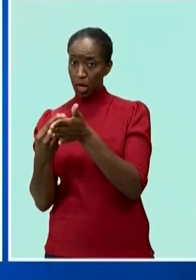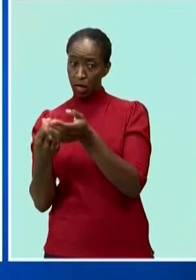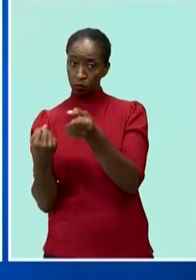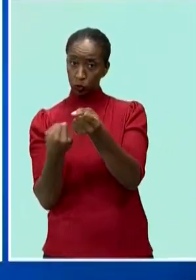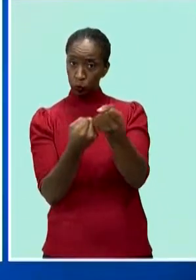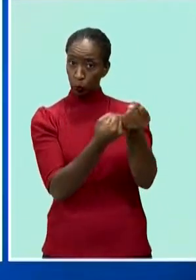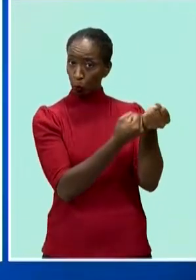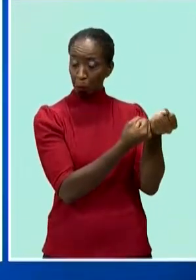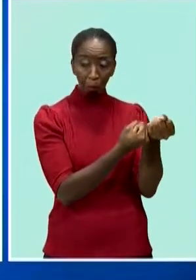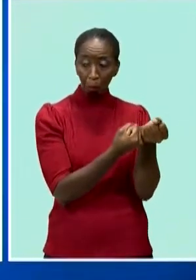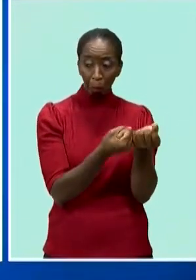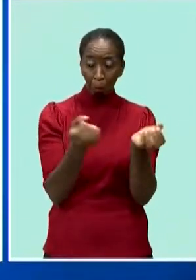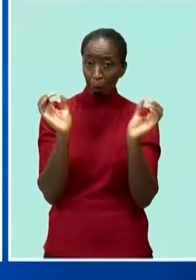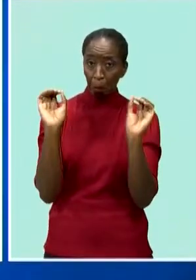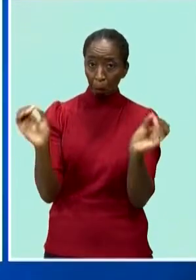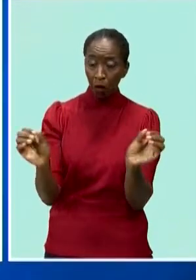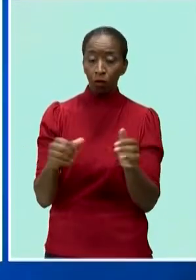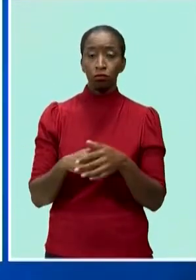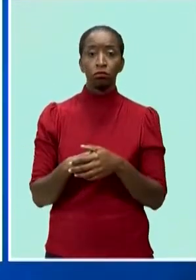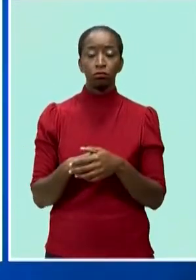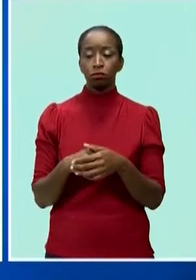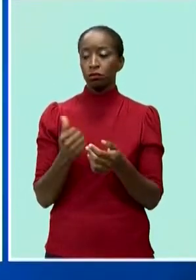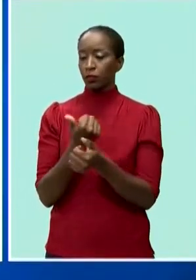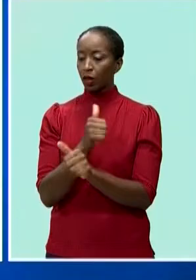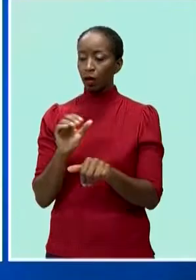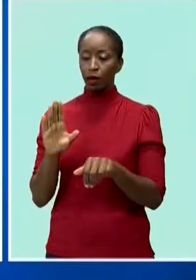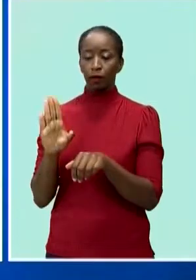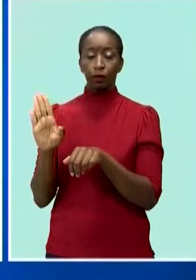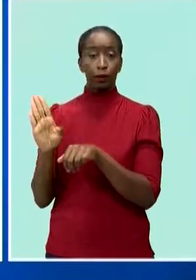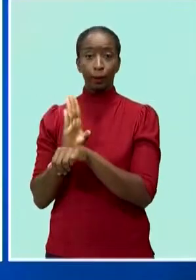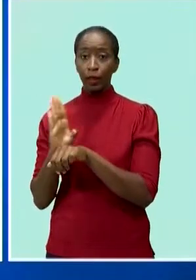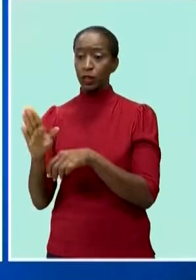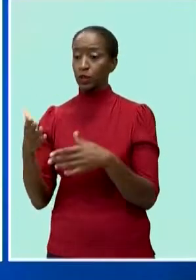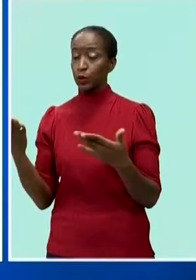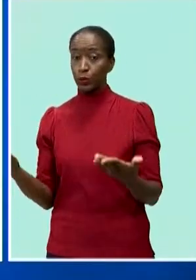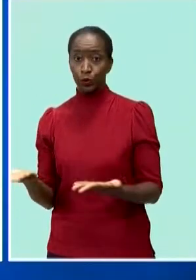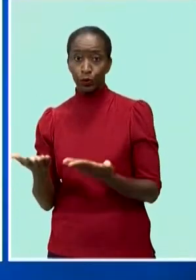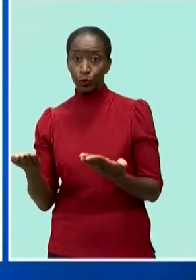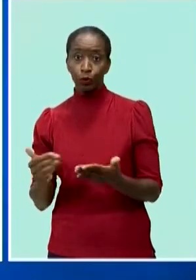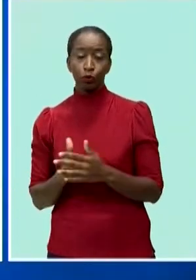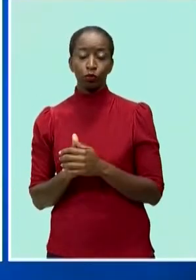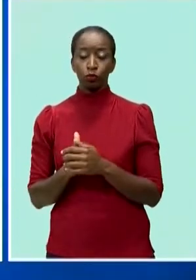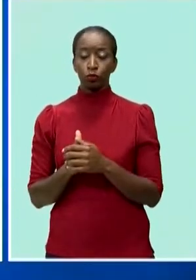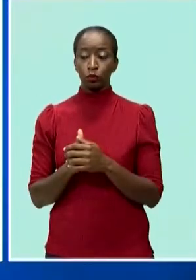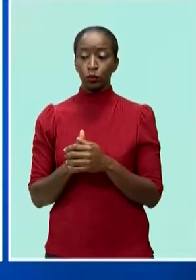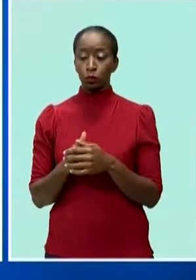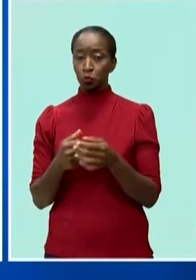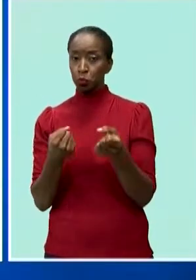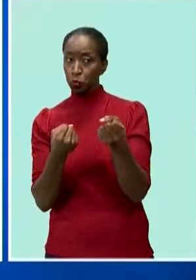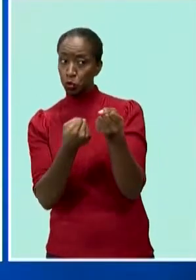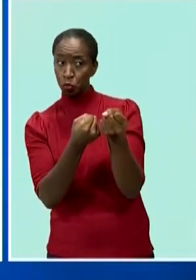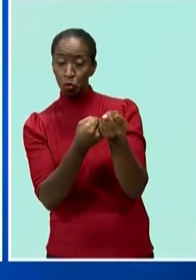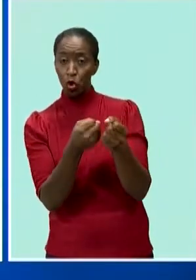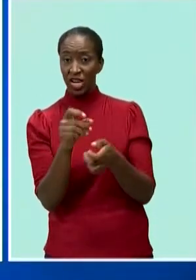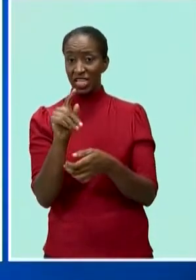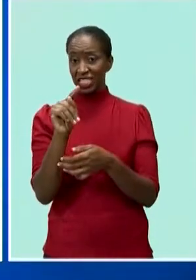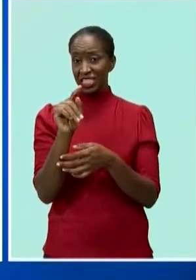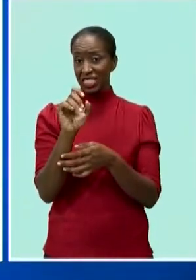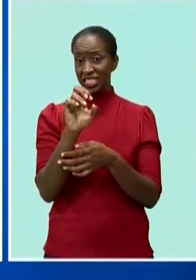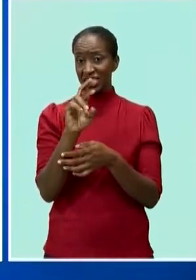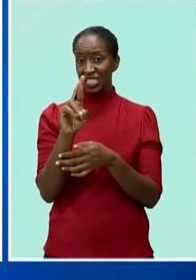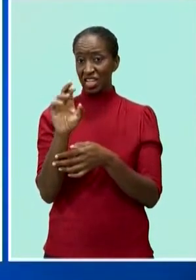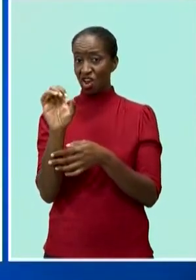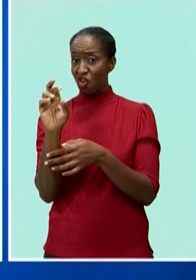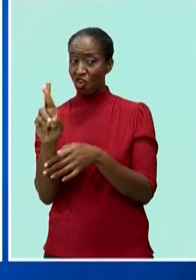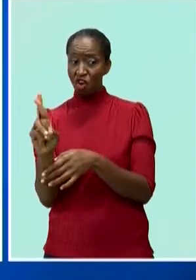or domicile in the Caribbean, sir, as far as I'm aware, have been linked to terrorism. But as I say, sir, I am